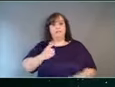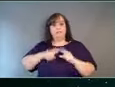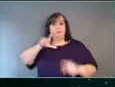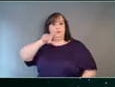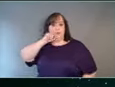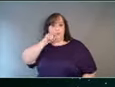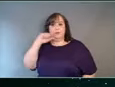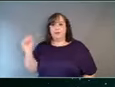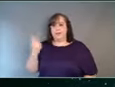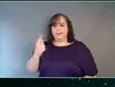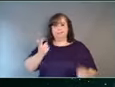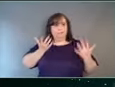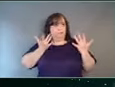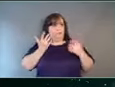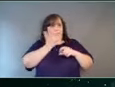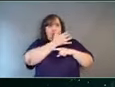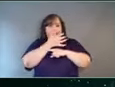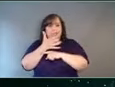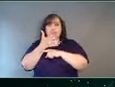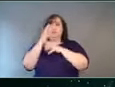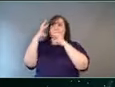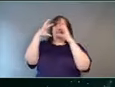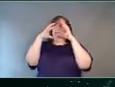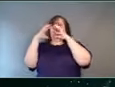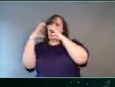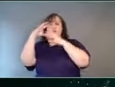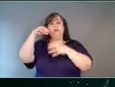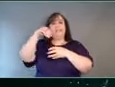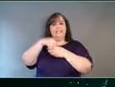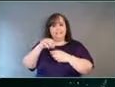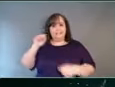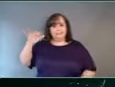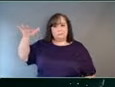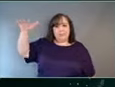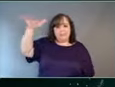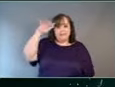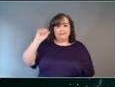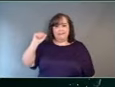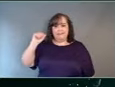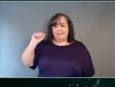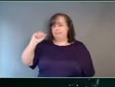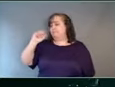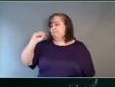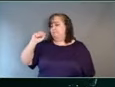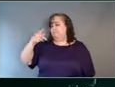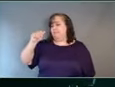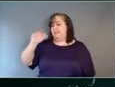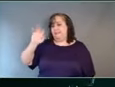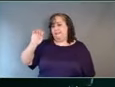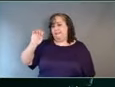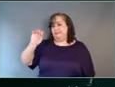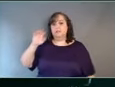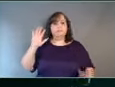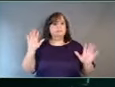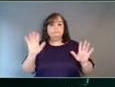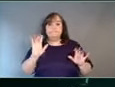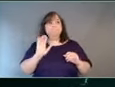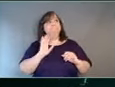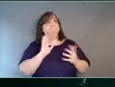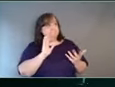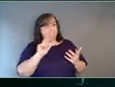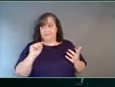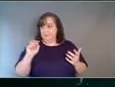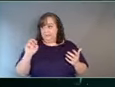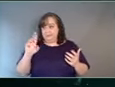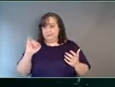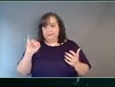answer that one? Sure. So asteroids are actually orbiting the sun. So the gravitational pull of